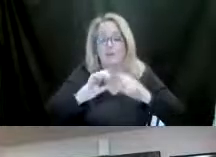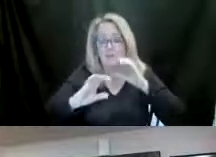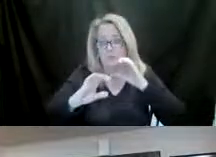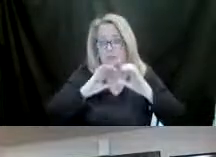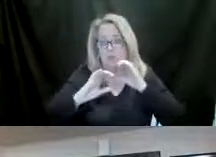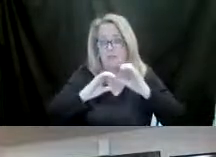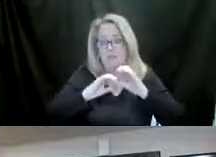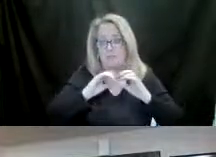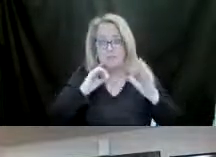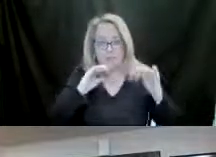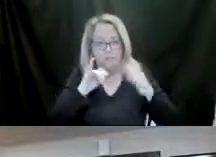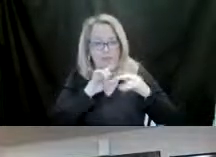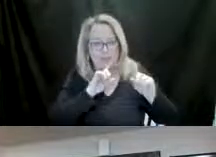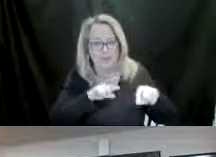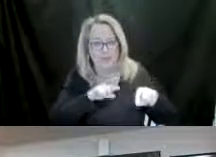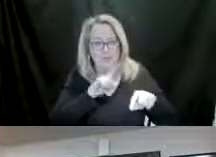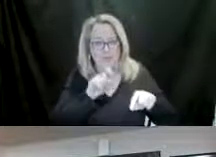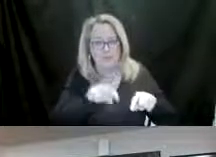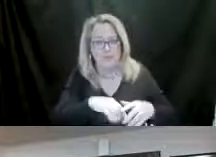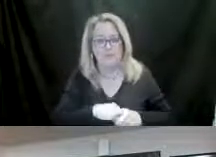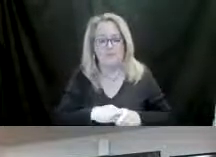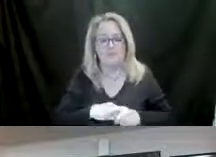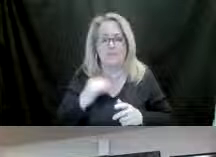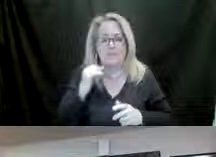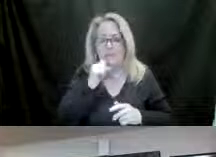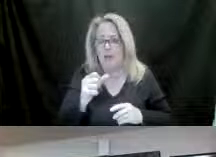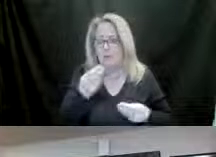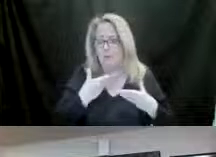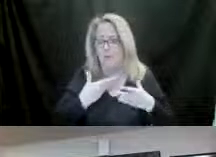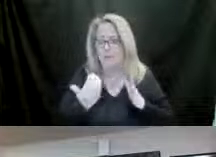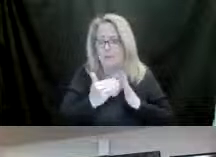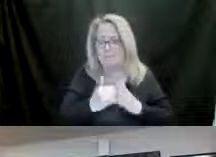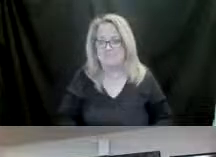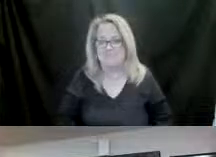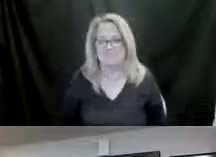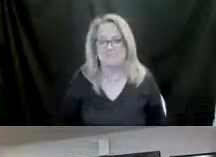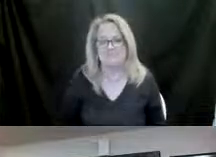I hope that answered. If not, shoot it up again, please.